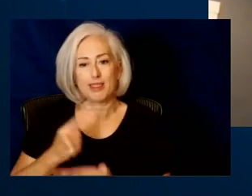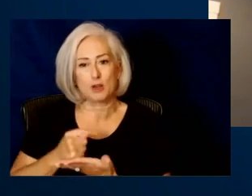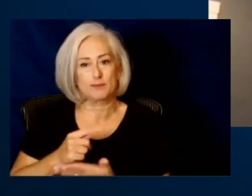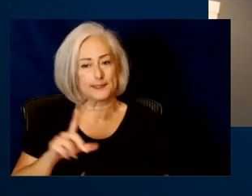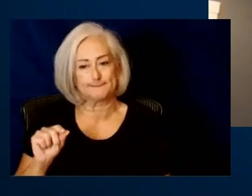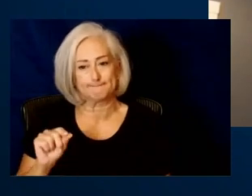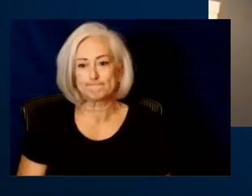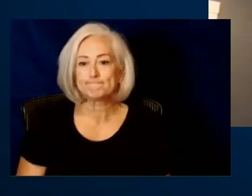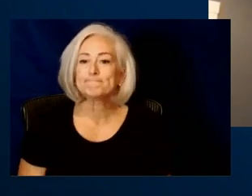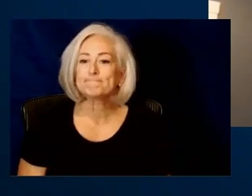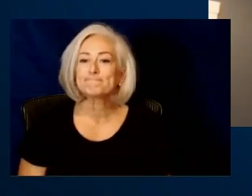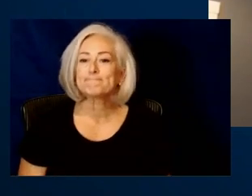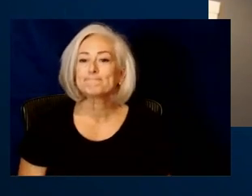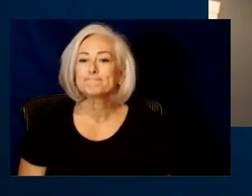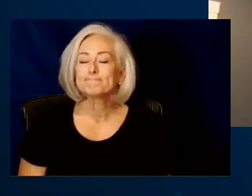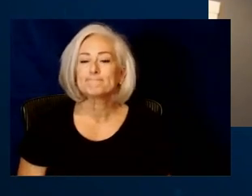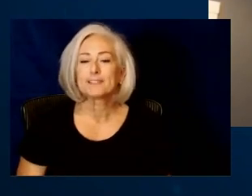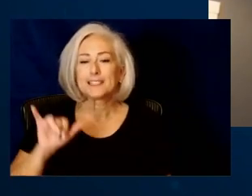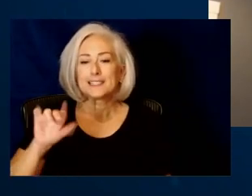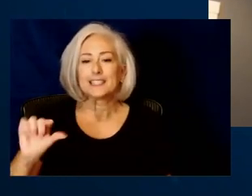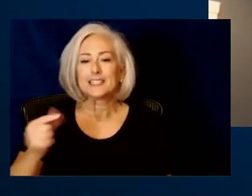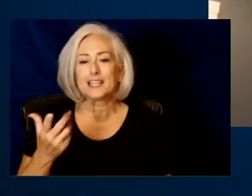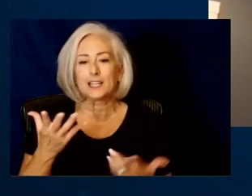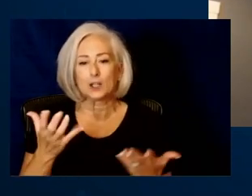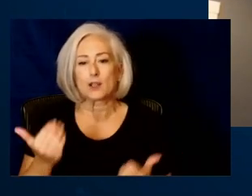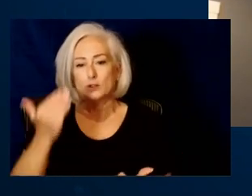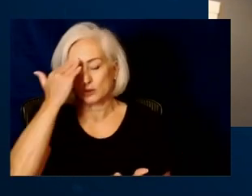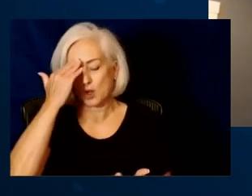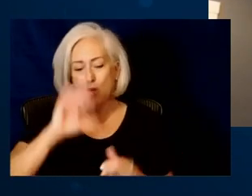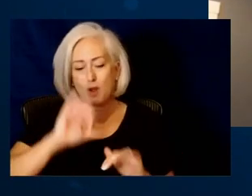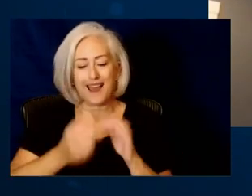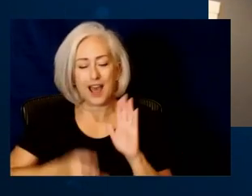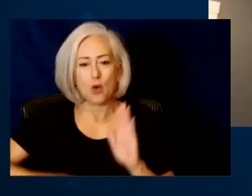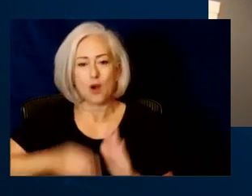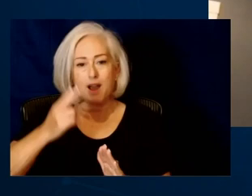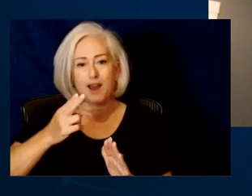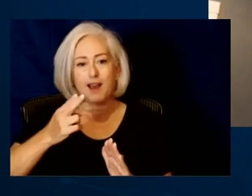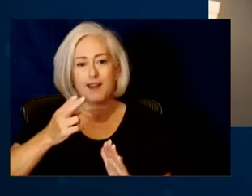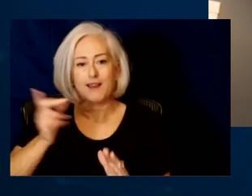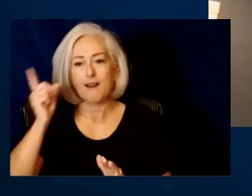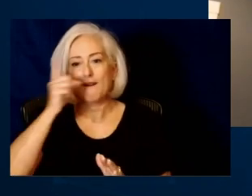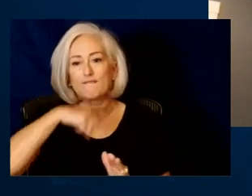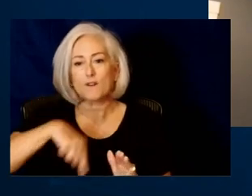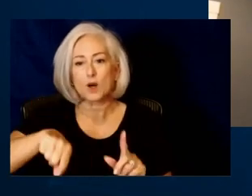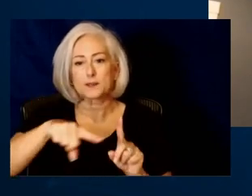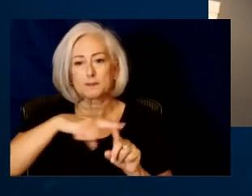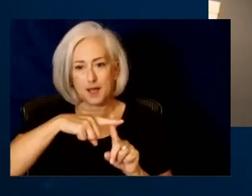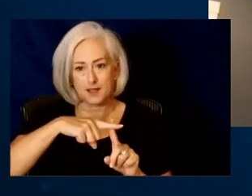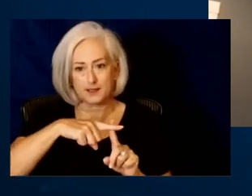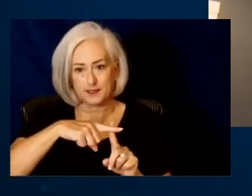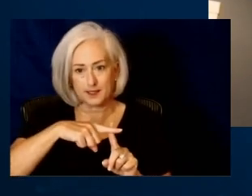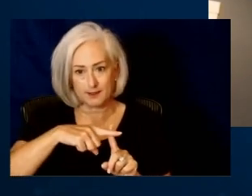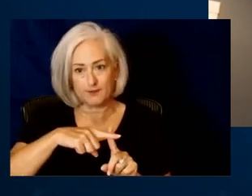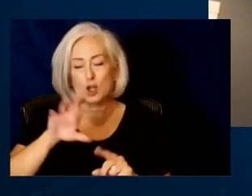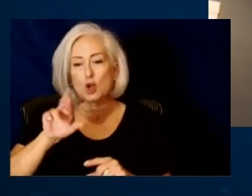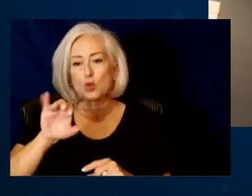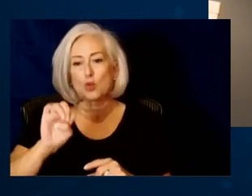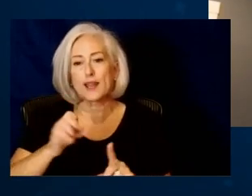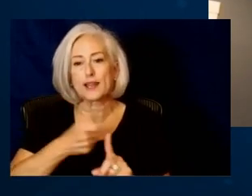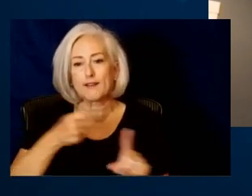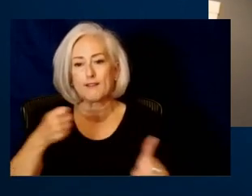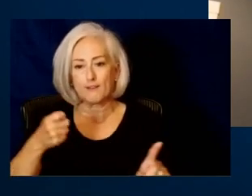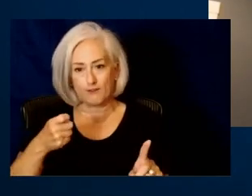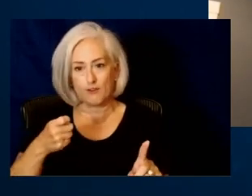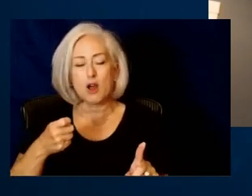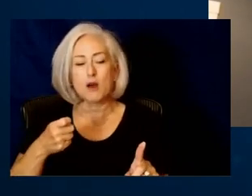like to know, how high is the false positive rate that might result from a low-dose CT in detecting lung